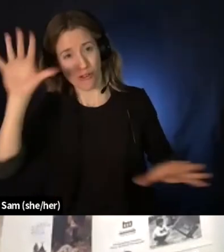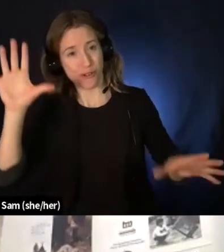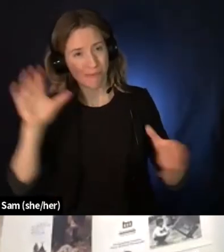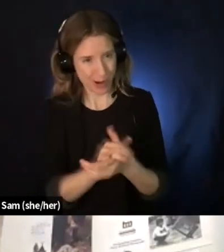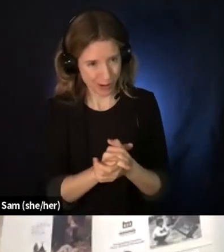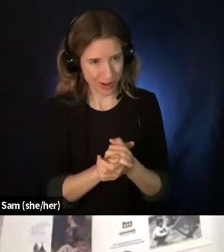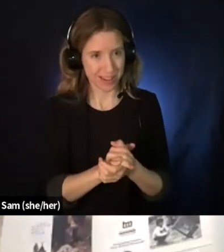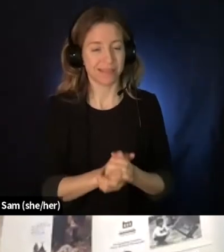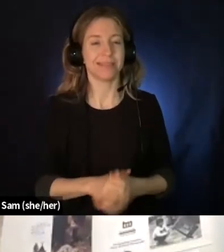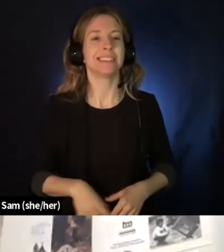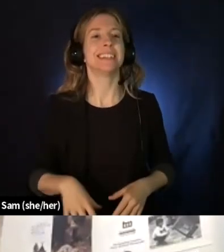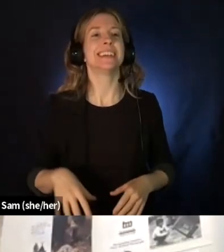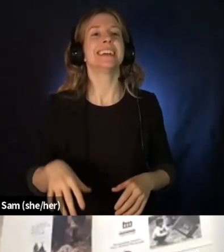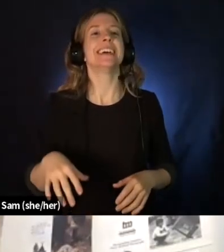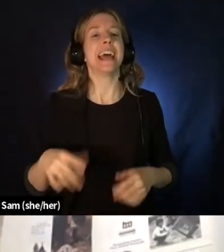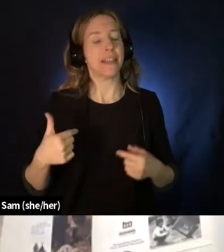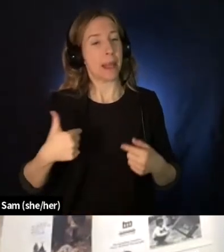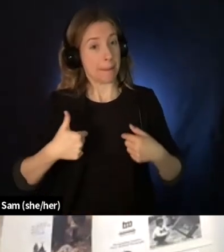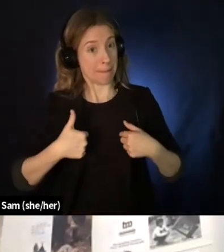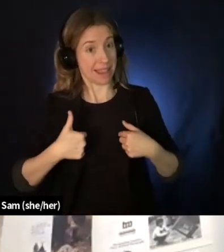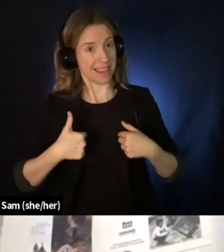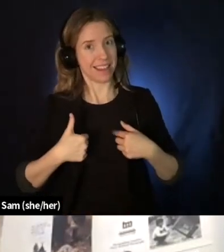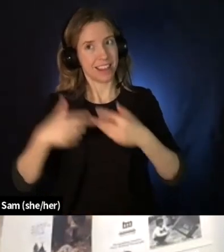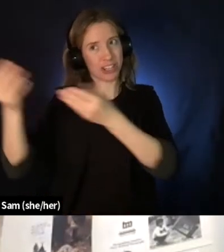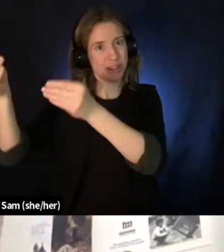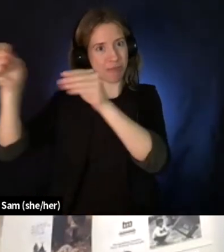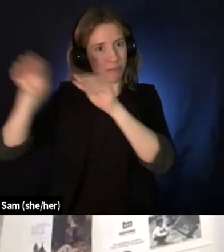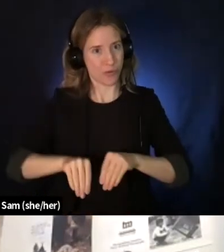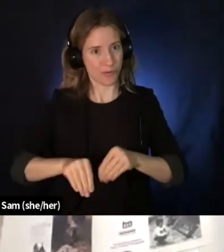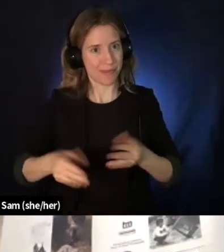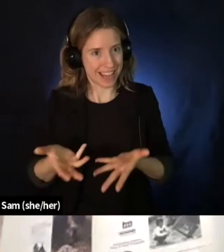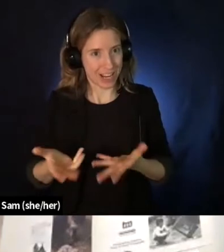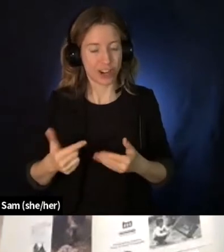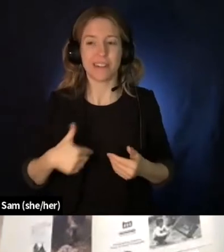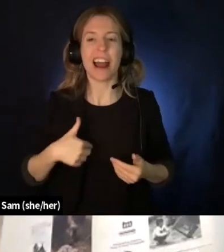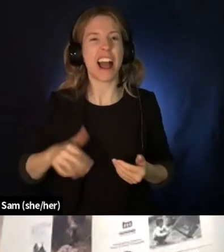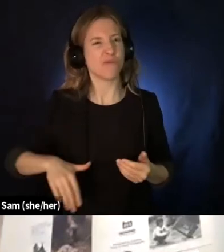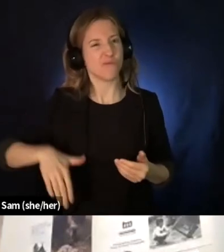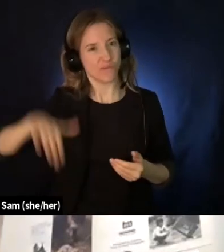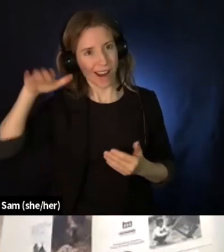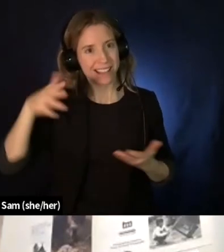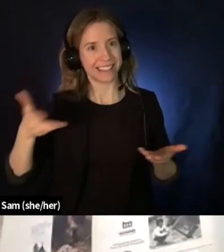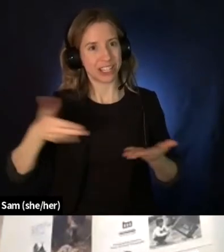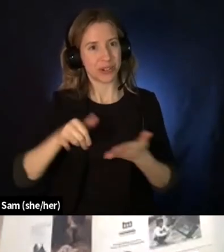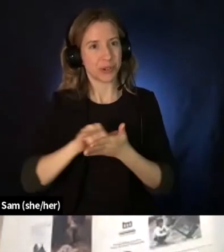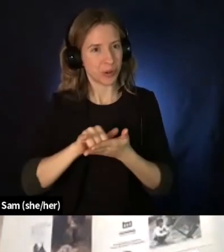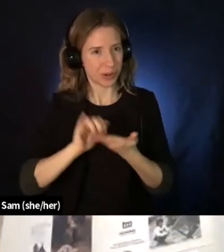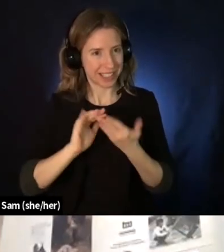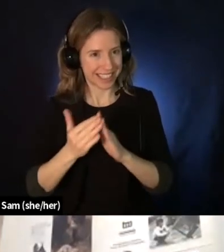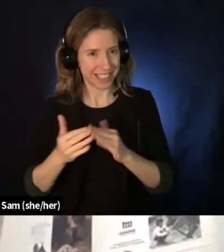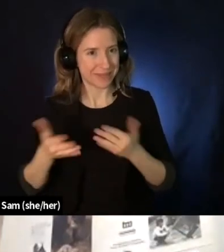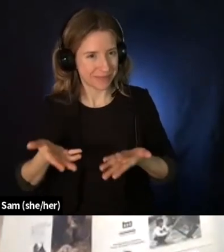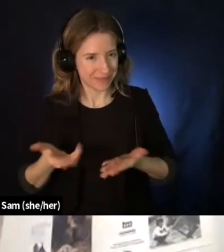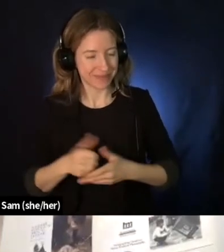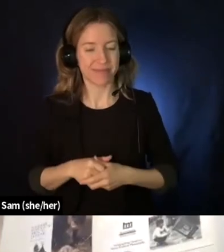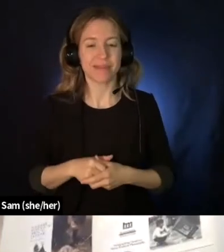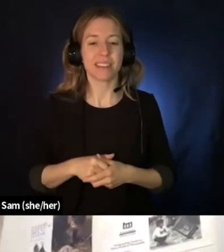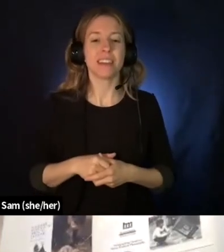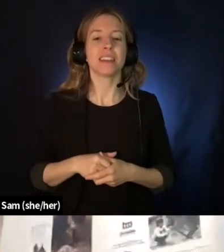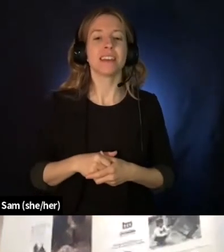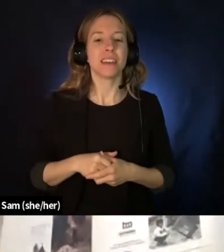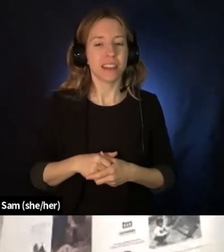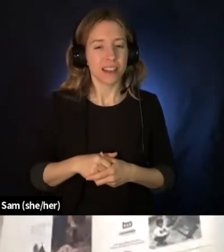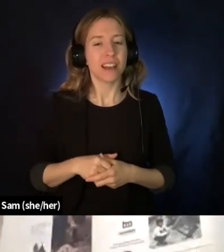And I was raised in New York. Now, the thing is, what I like to talk about Lenape during our